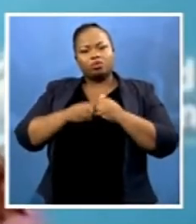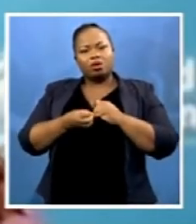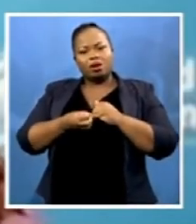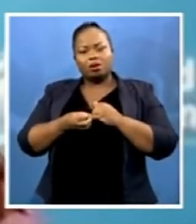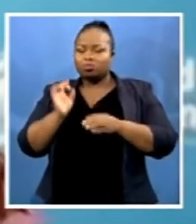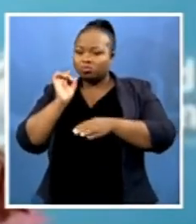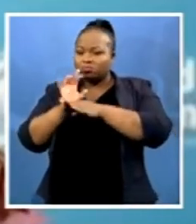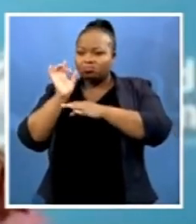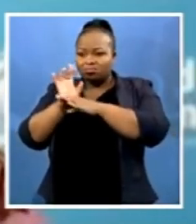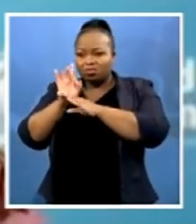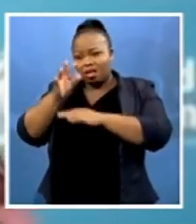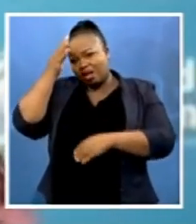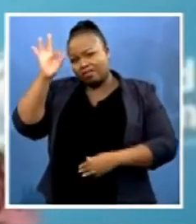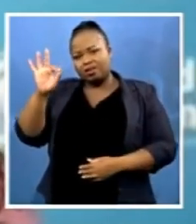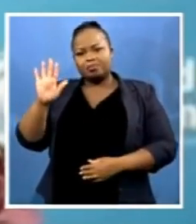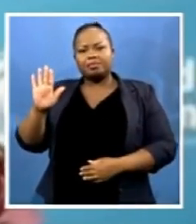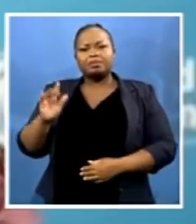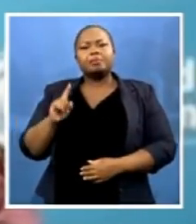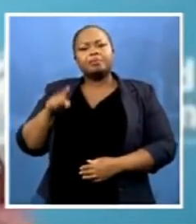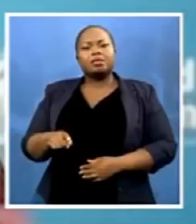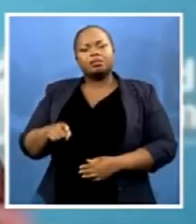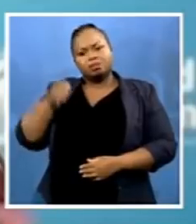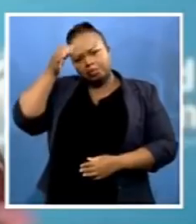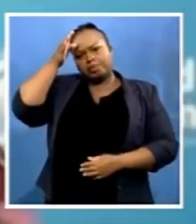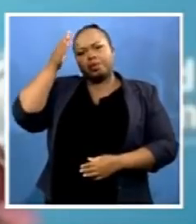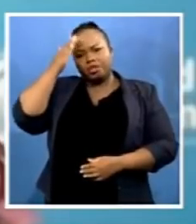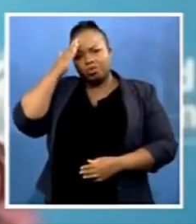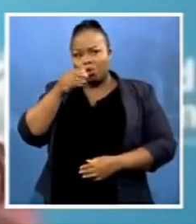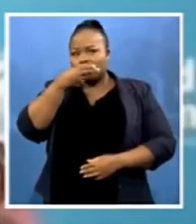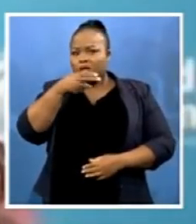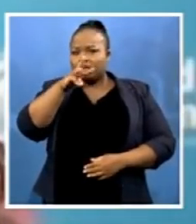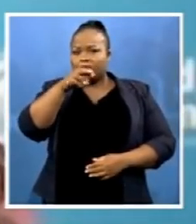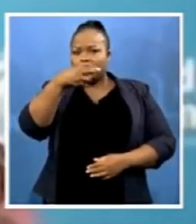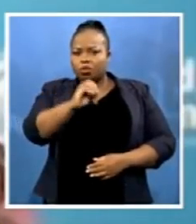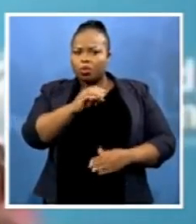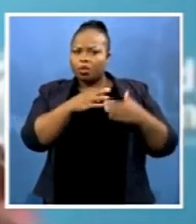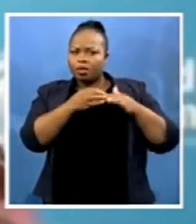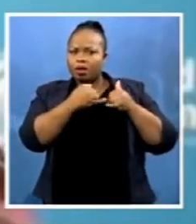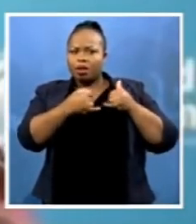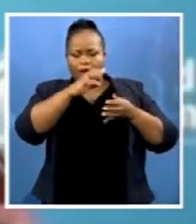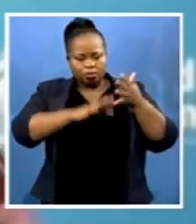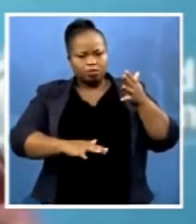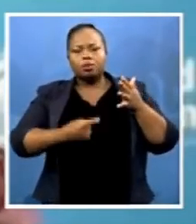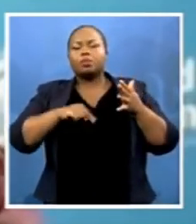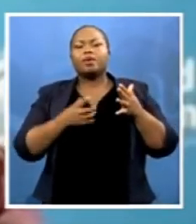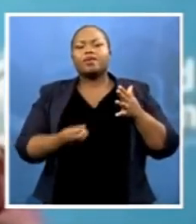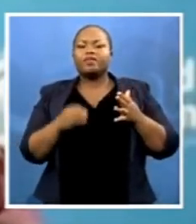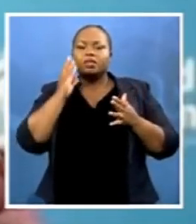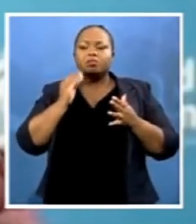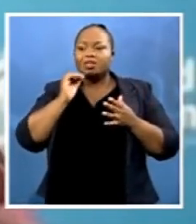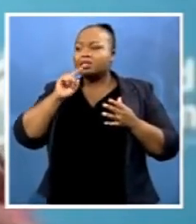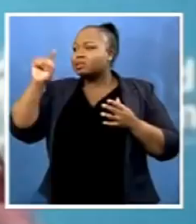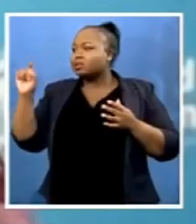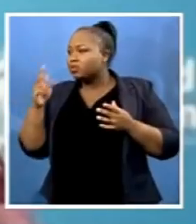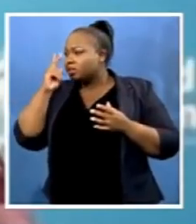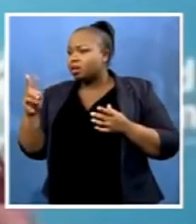them with the knowledge that WHO has, with the guidelines that we have, and with the experience from other countries, in order to have